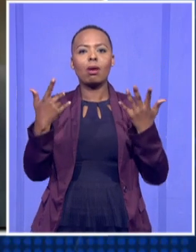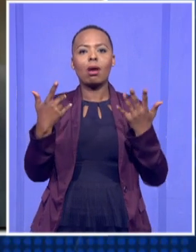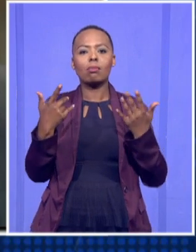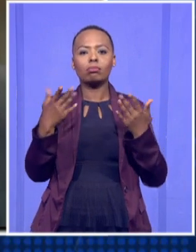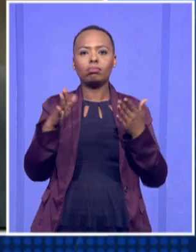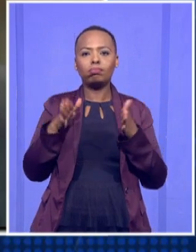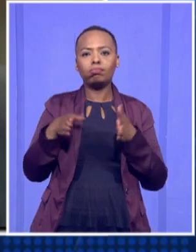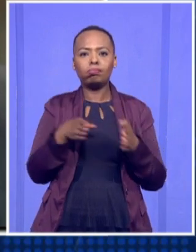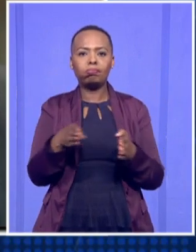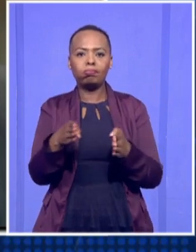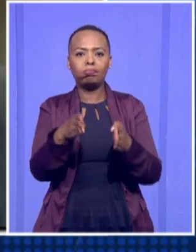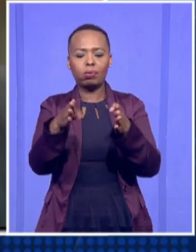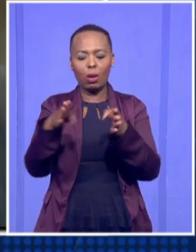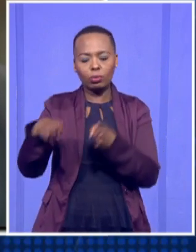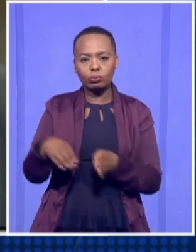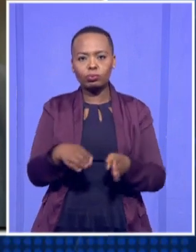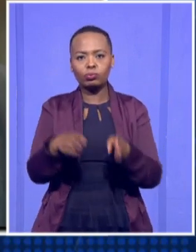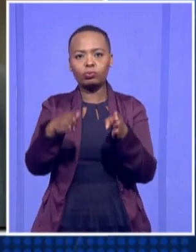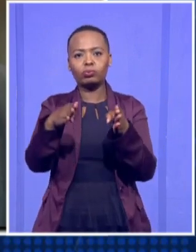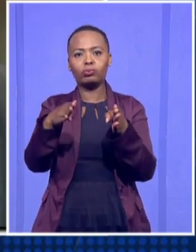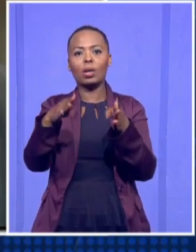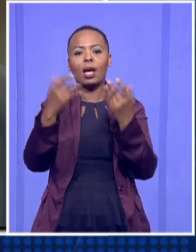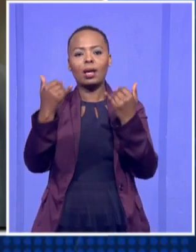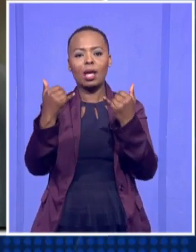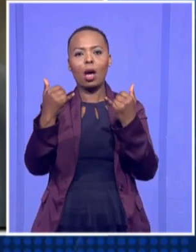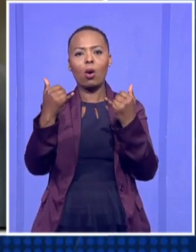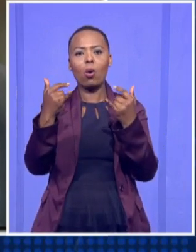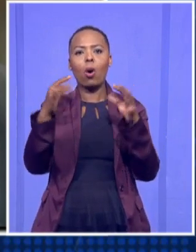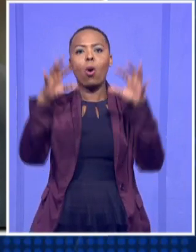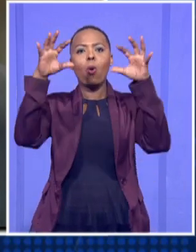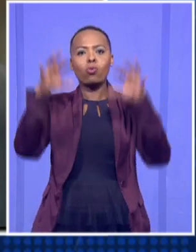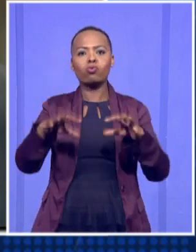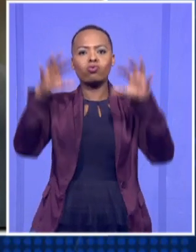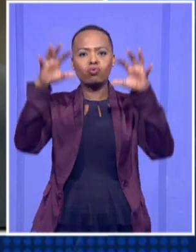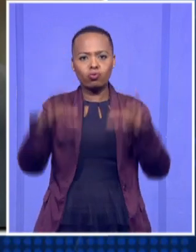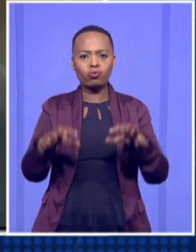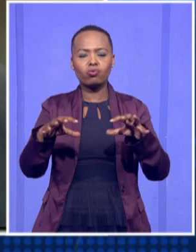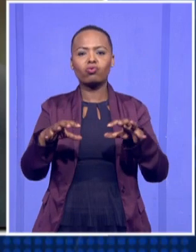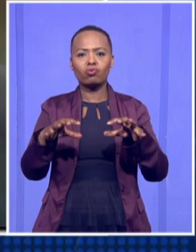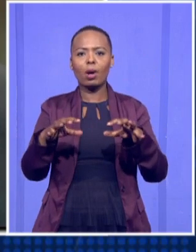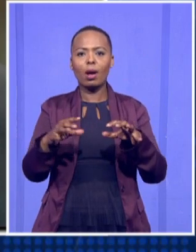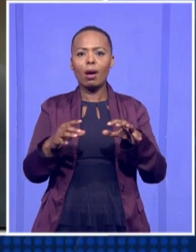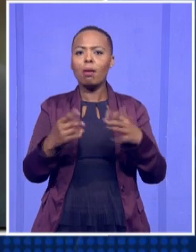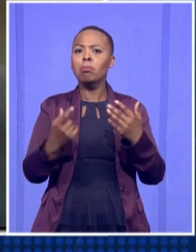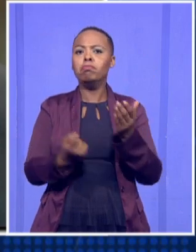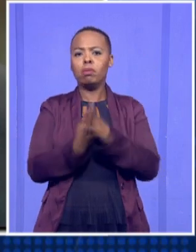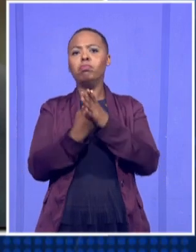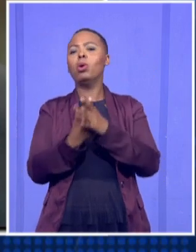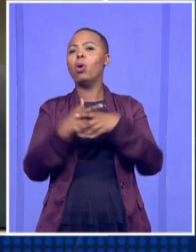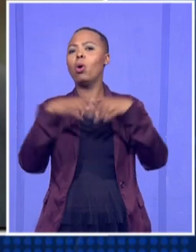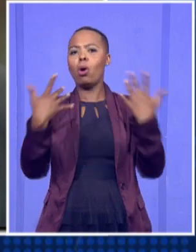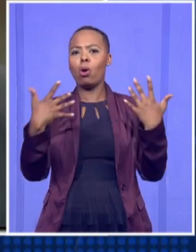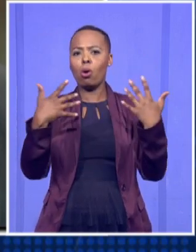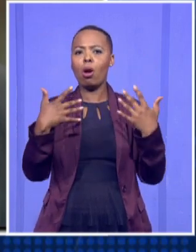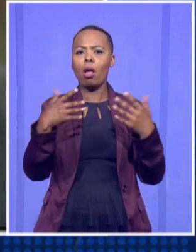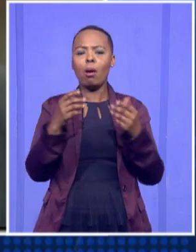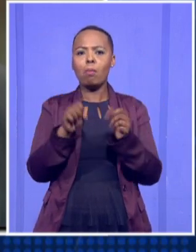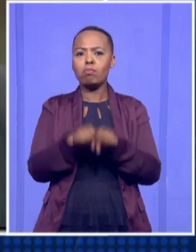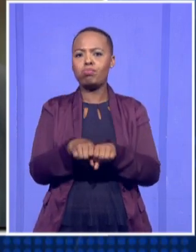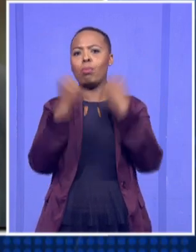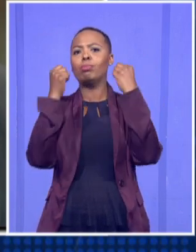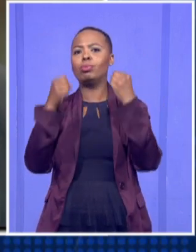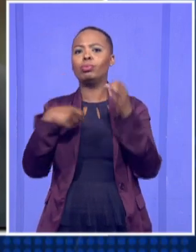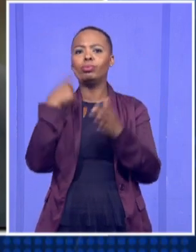the problematic area. When it rains again, you're back to square one. And it's almost as if you're working